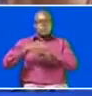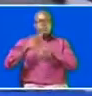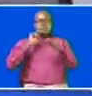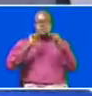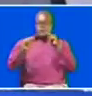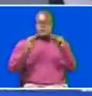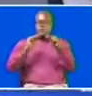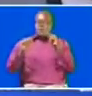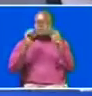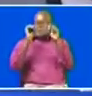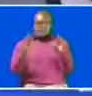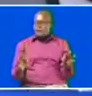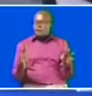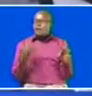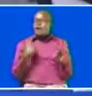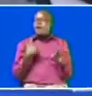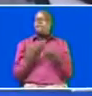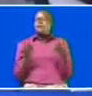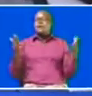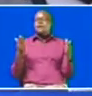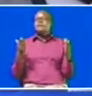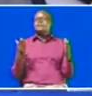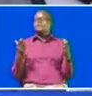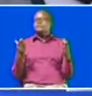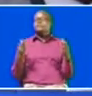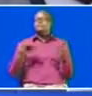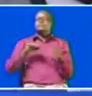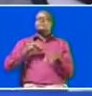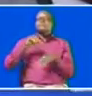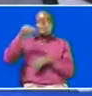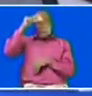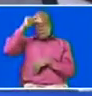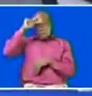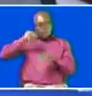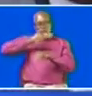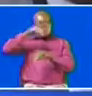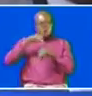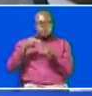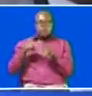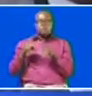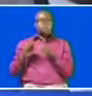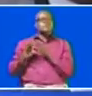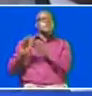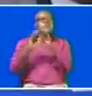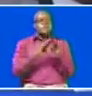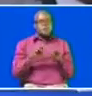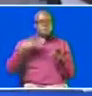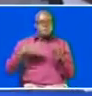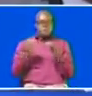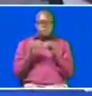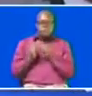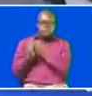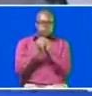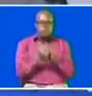table. If there is an unfolding government of national unity in terms of people sitting at the table together, negotiating together,